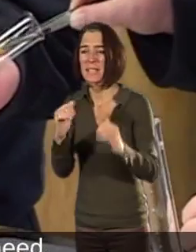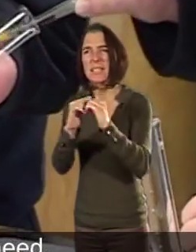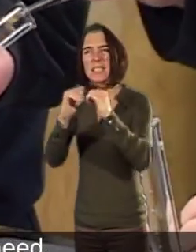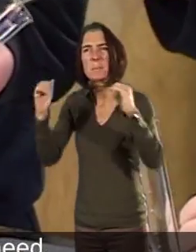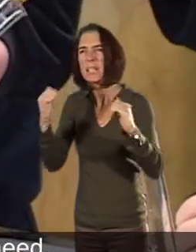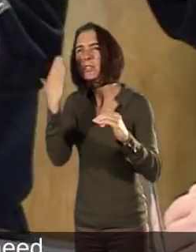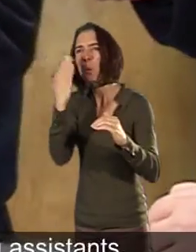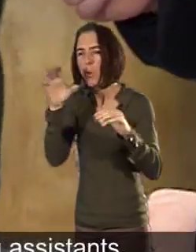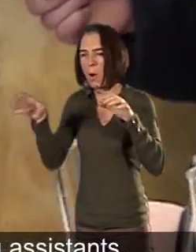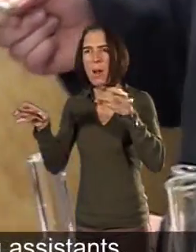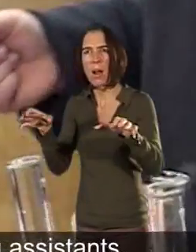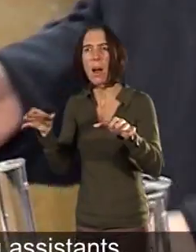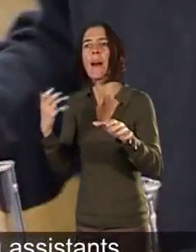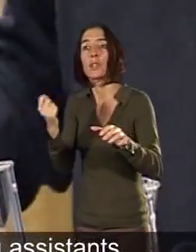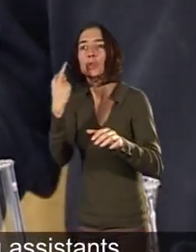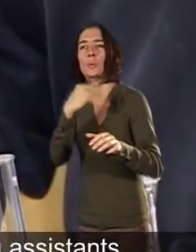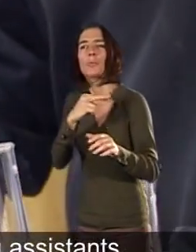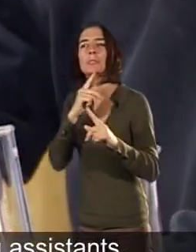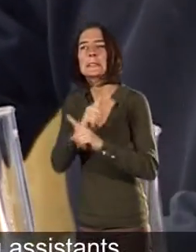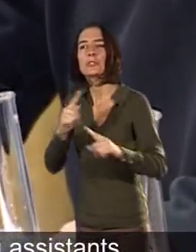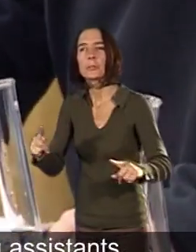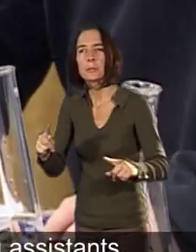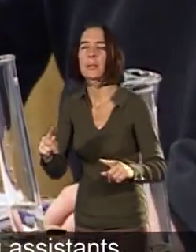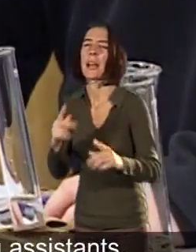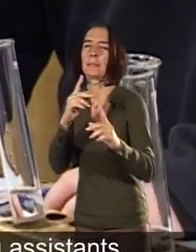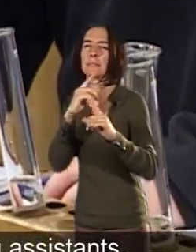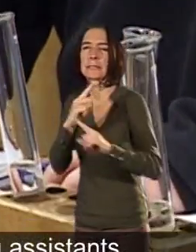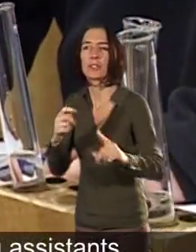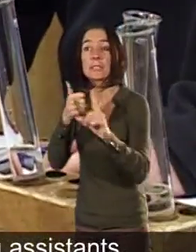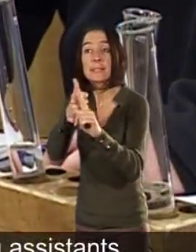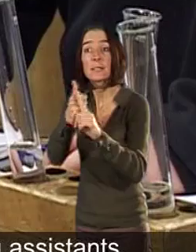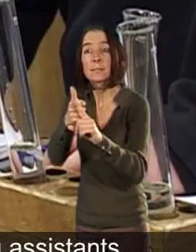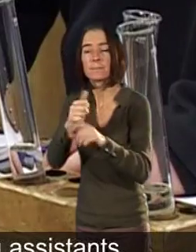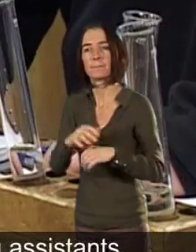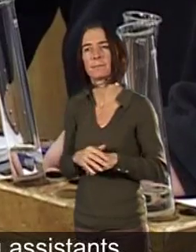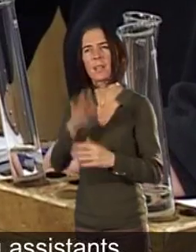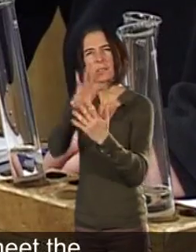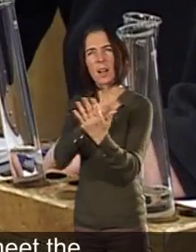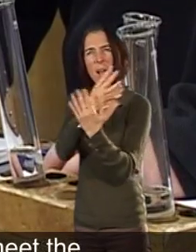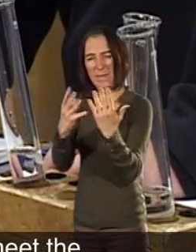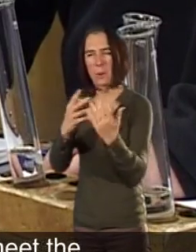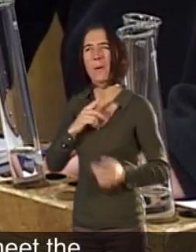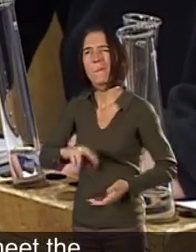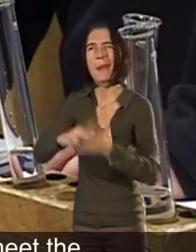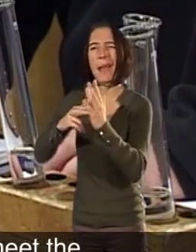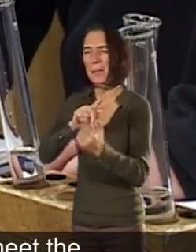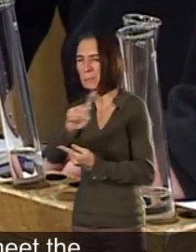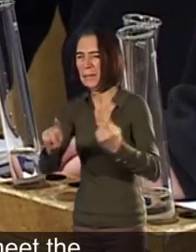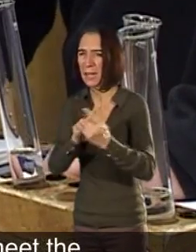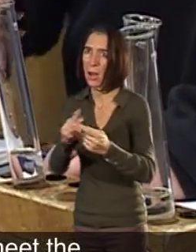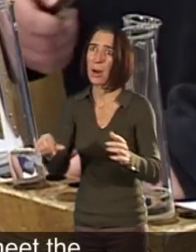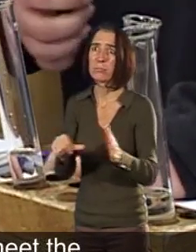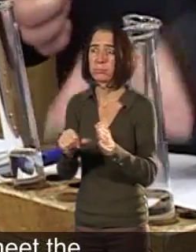is a split-site school with 200 teachers and teaching assistants. Timetabling for staff curriculum planning meetings was